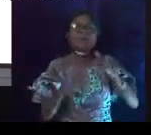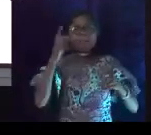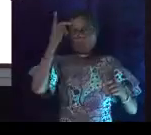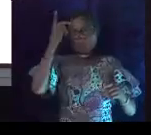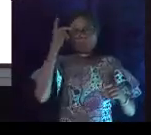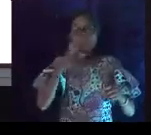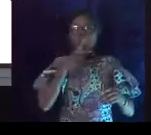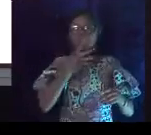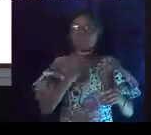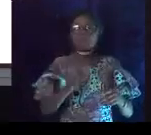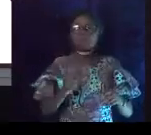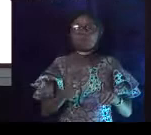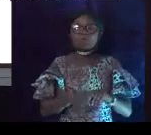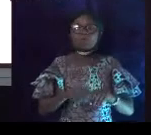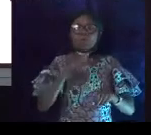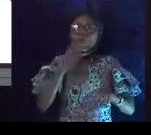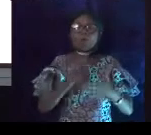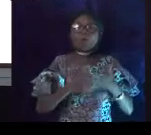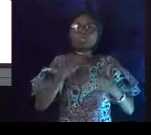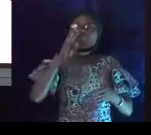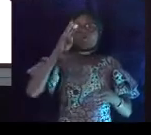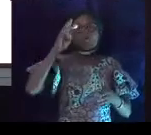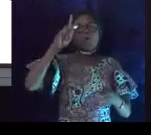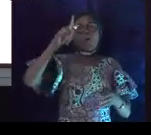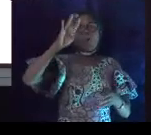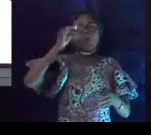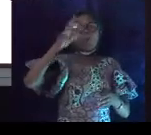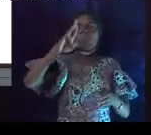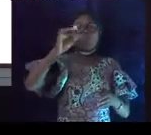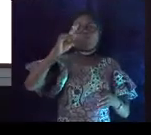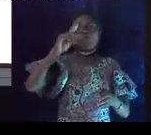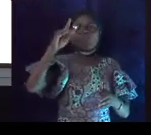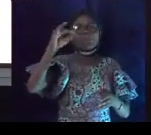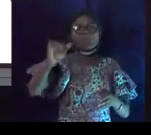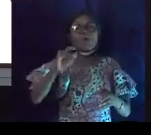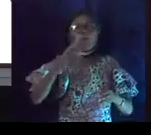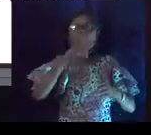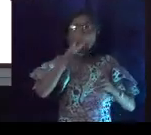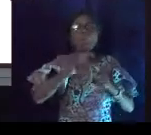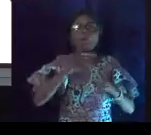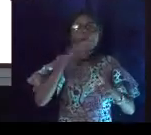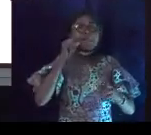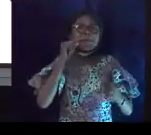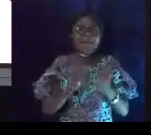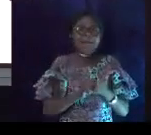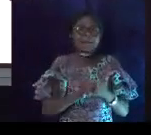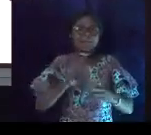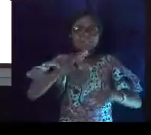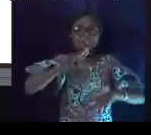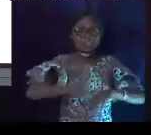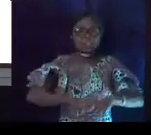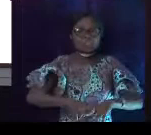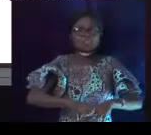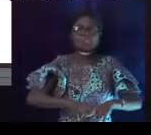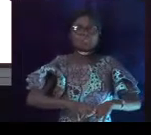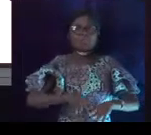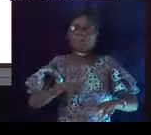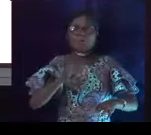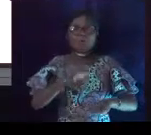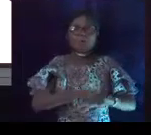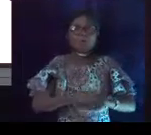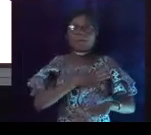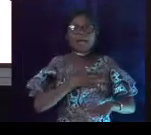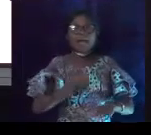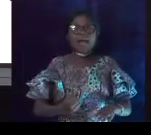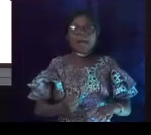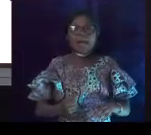purpose hens tend to get broody. What is broody? Broody is when hens sit on and hatch eggs.